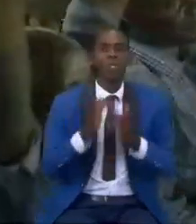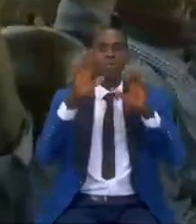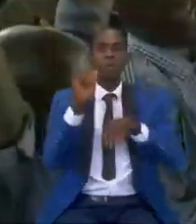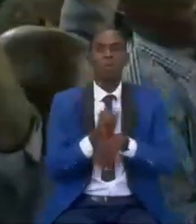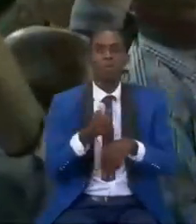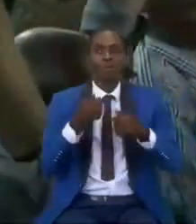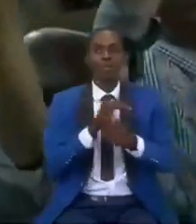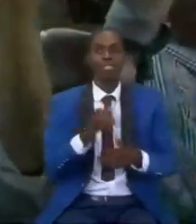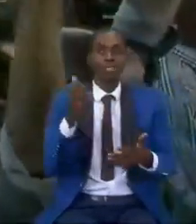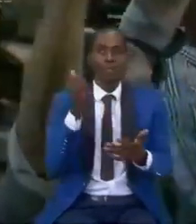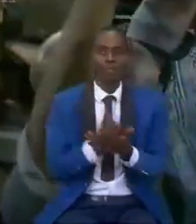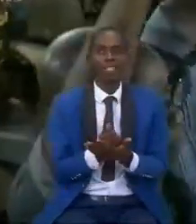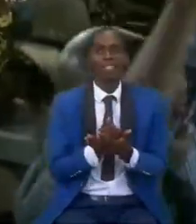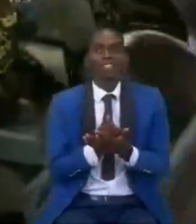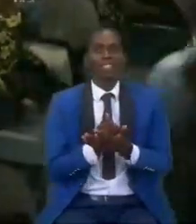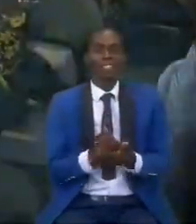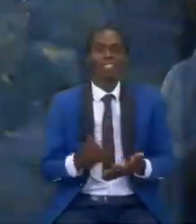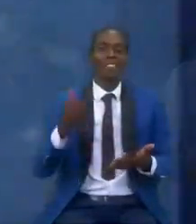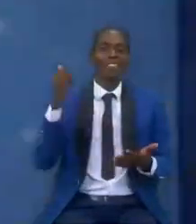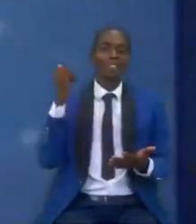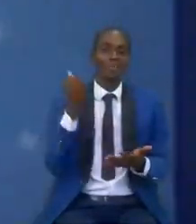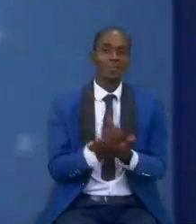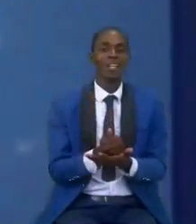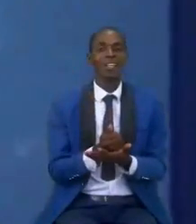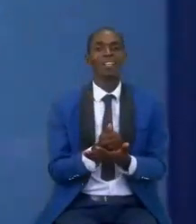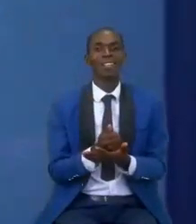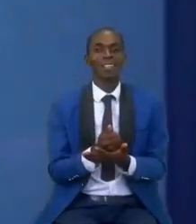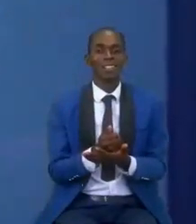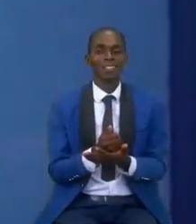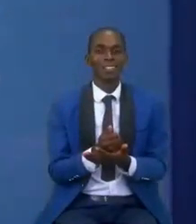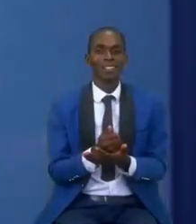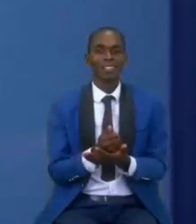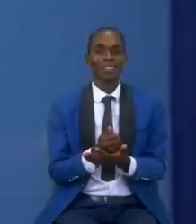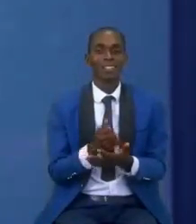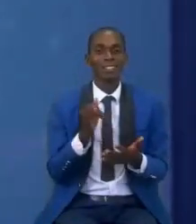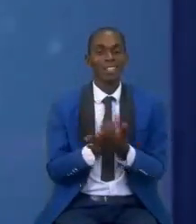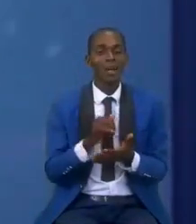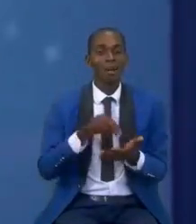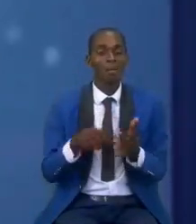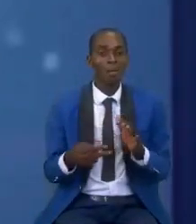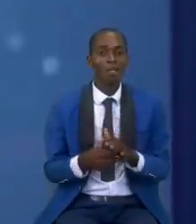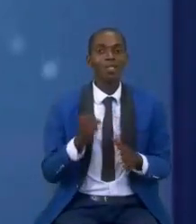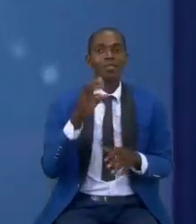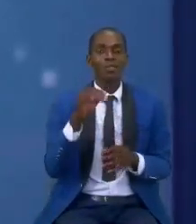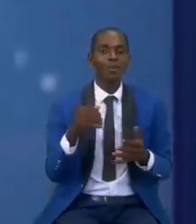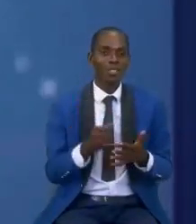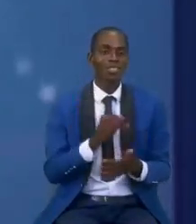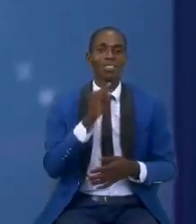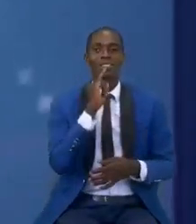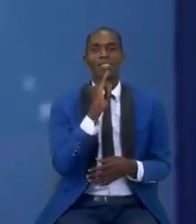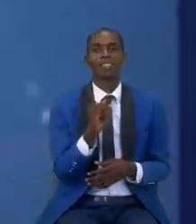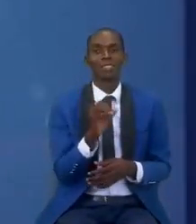Amen. That means so it is, so it was, so let it be right